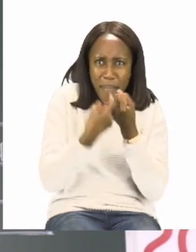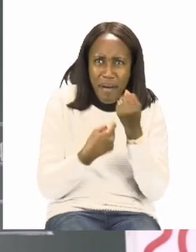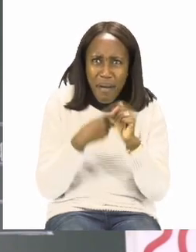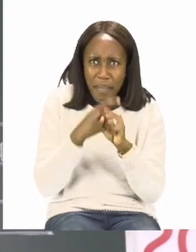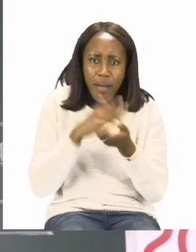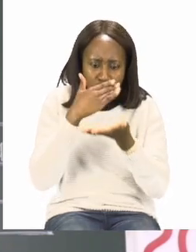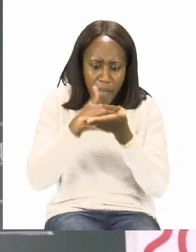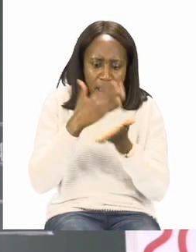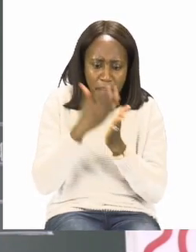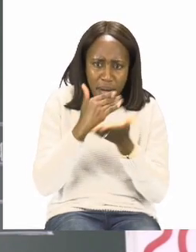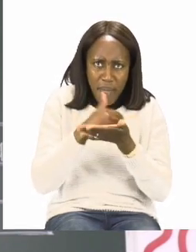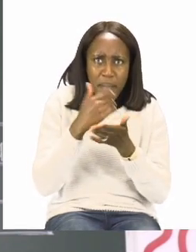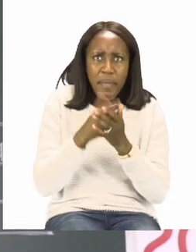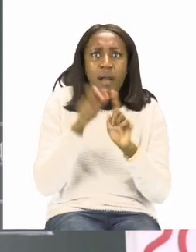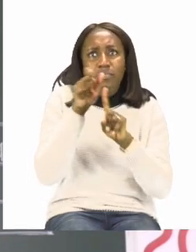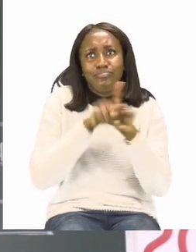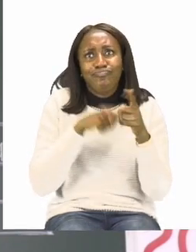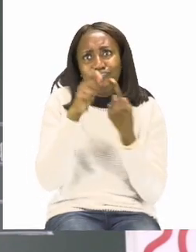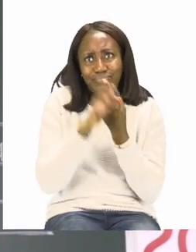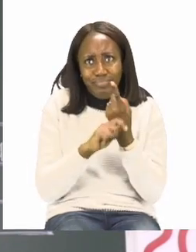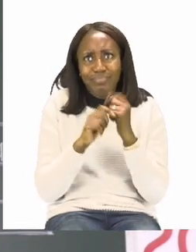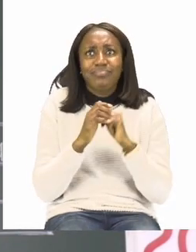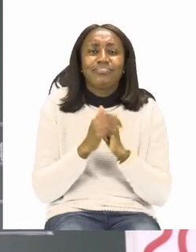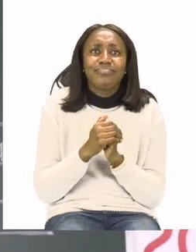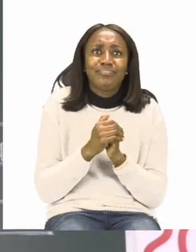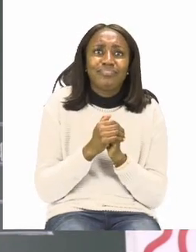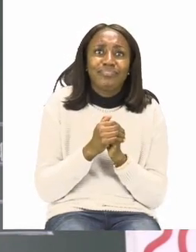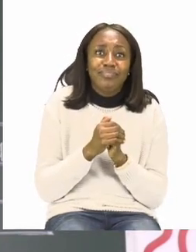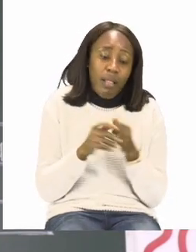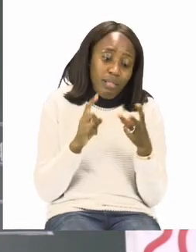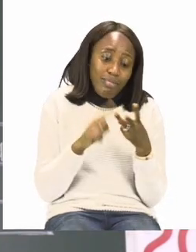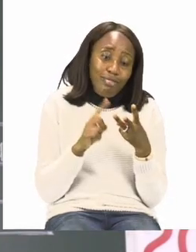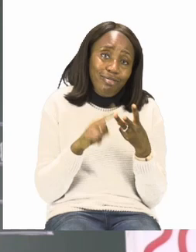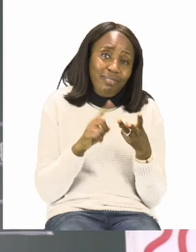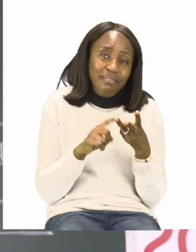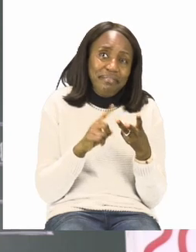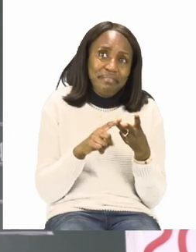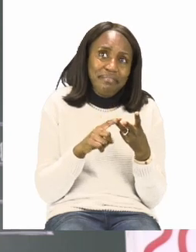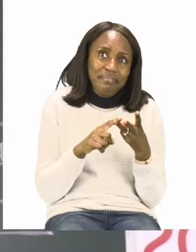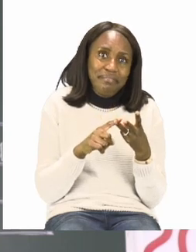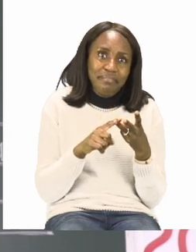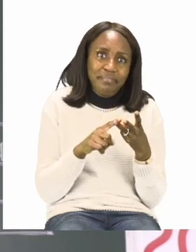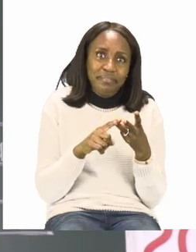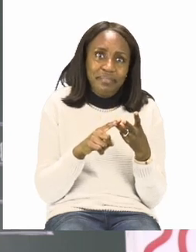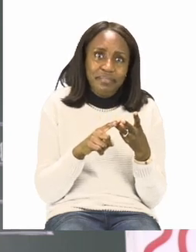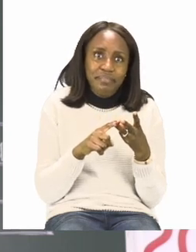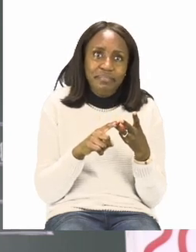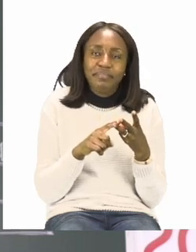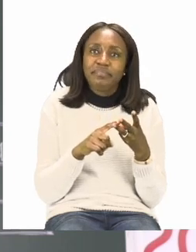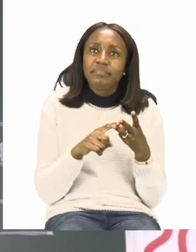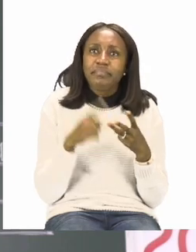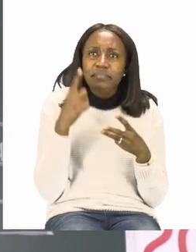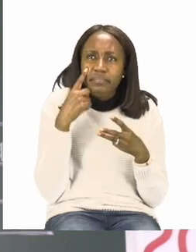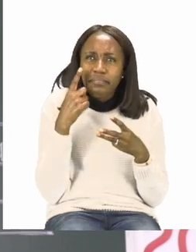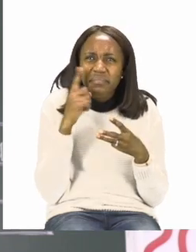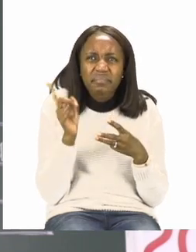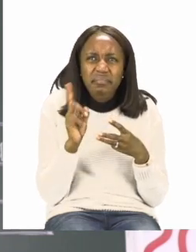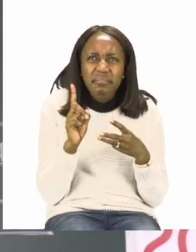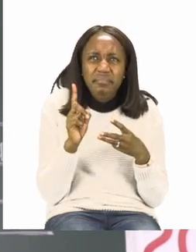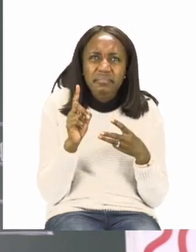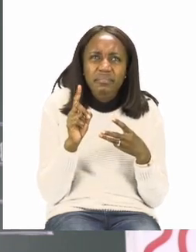and slice the bananas. So now we're going to use the last one, C, where we can see that there